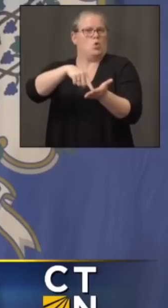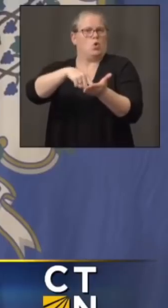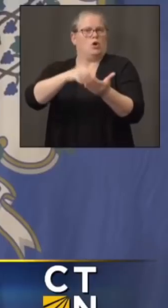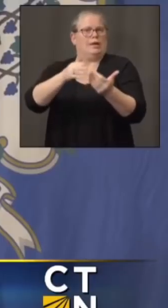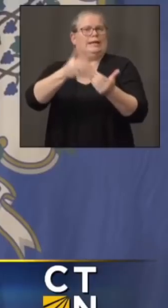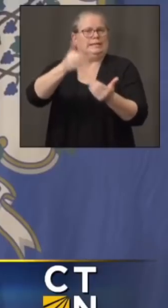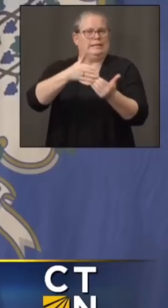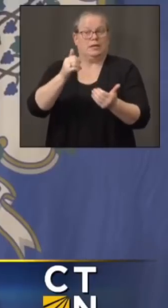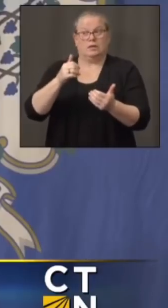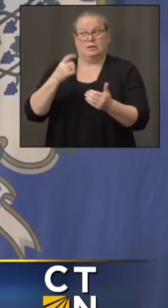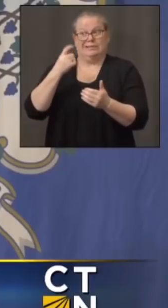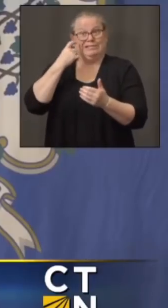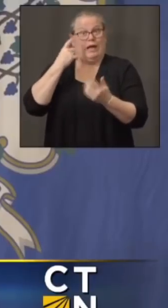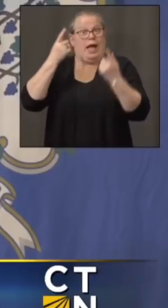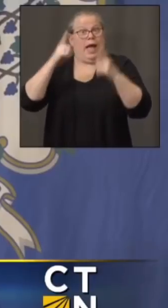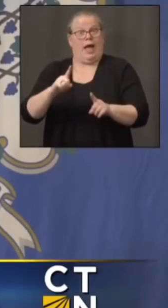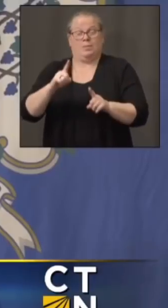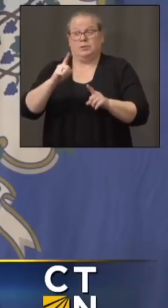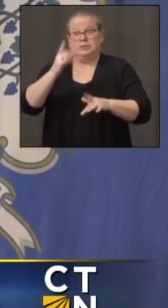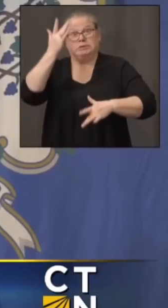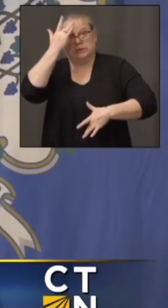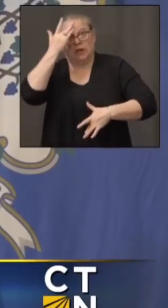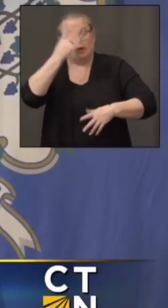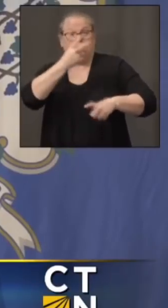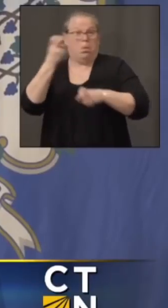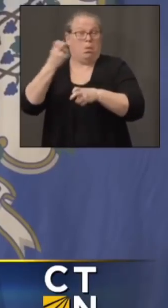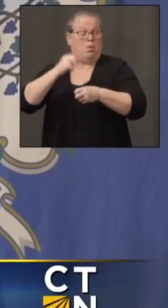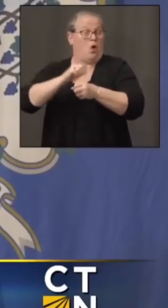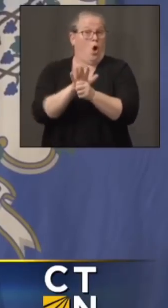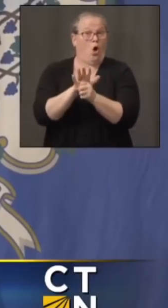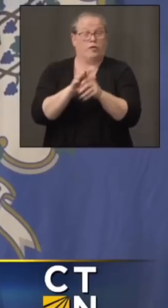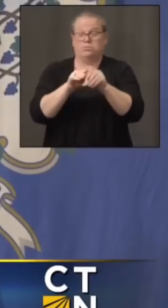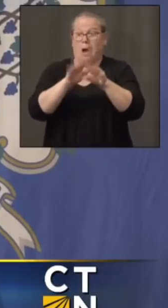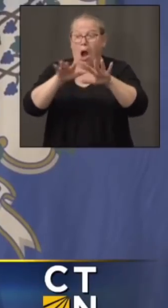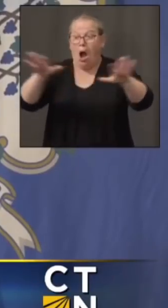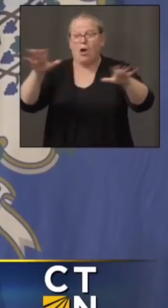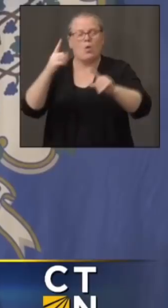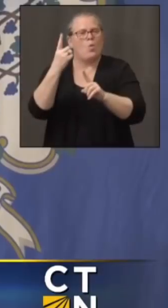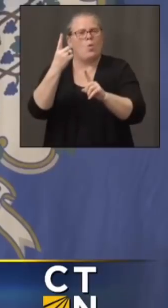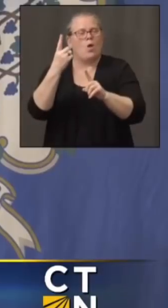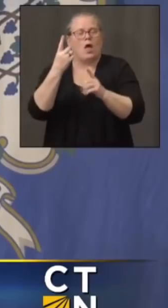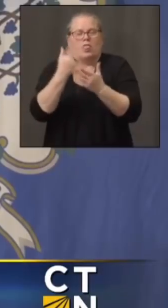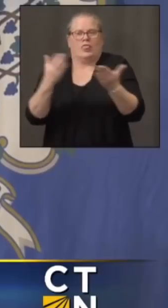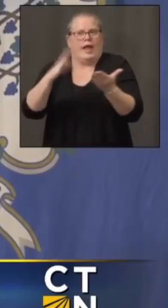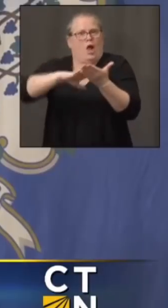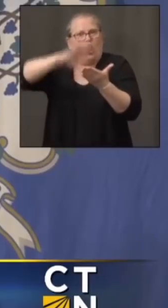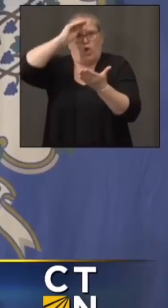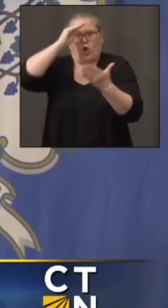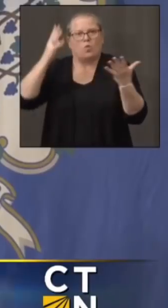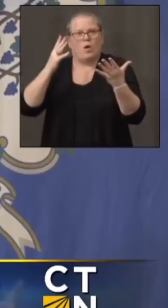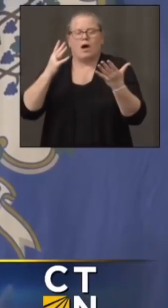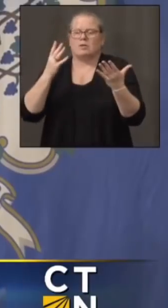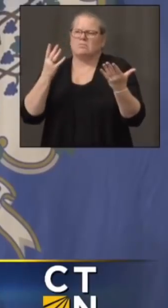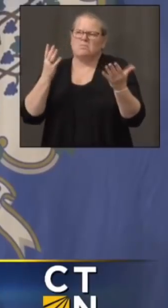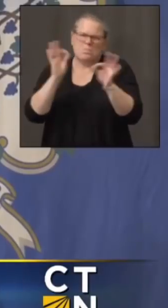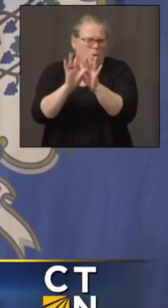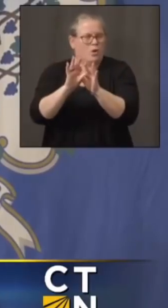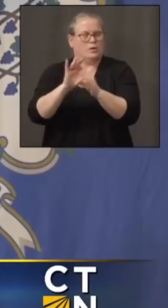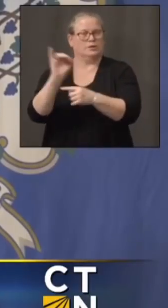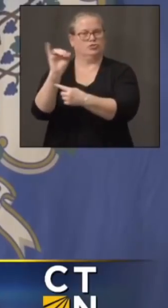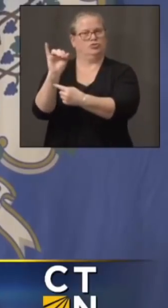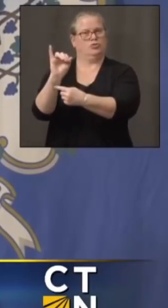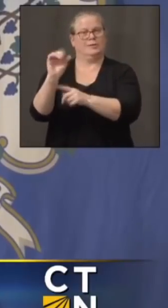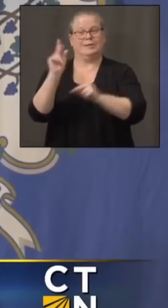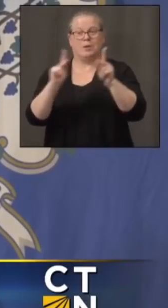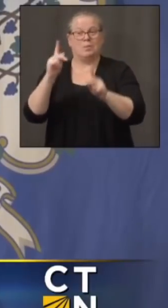anybody behind when it comes to public health. And that poor person who doesn't have health insurance and doesn't think they can get tested or doesn't have a